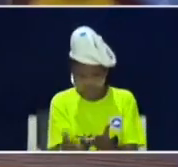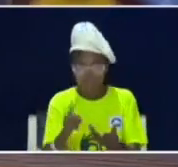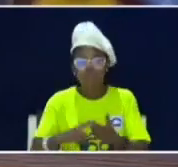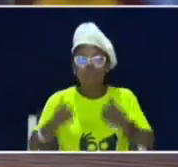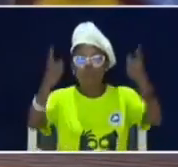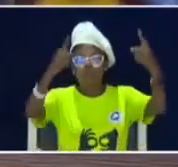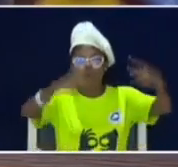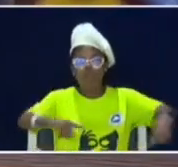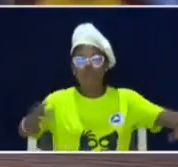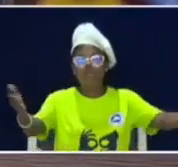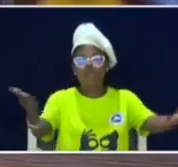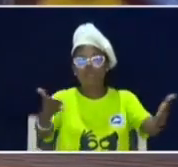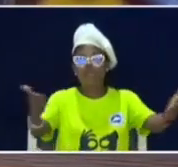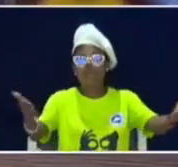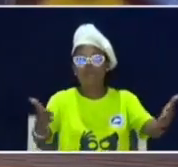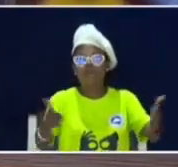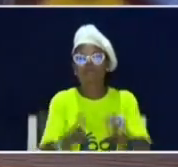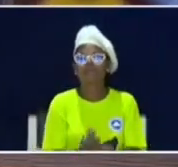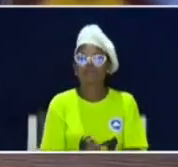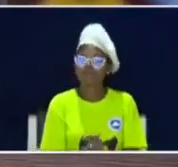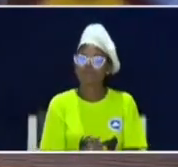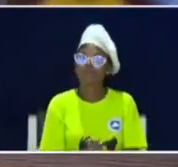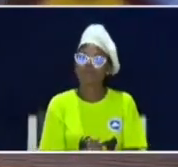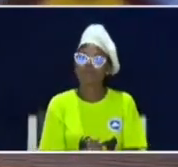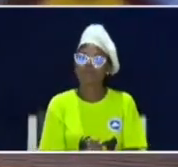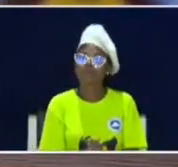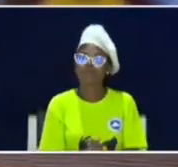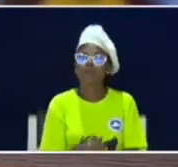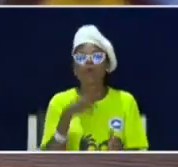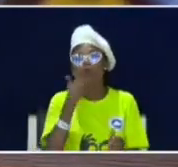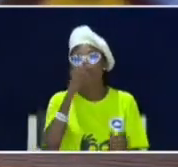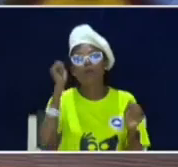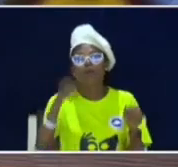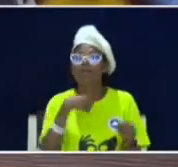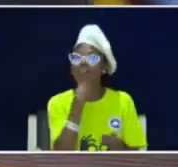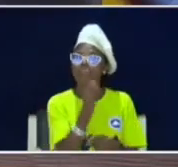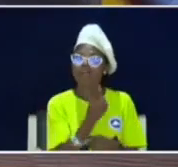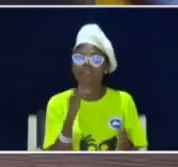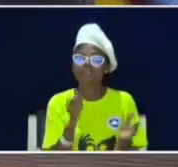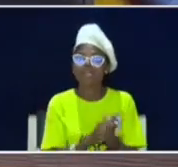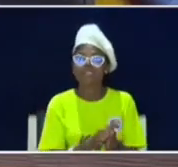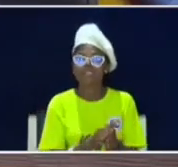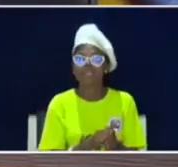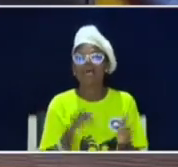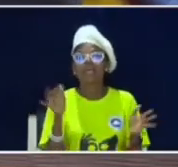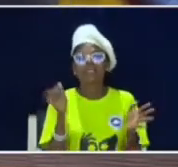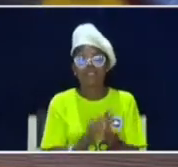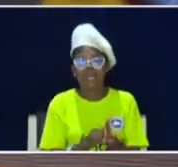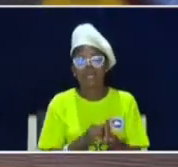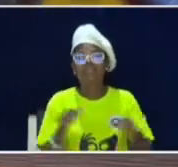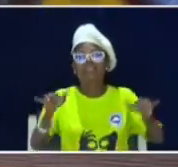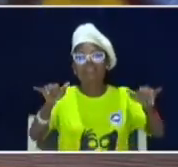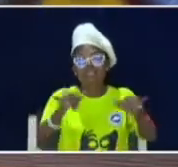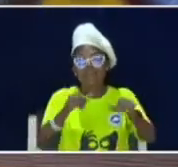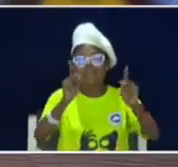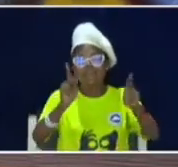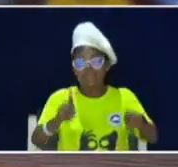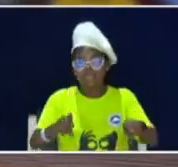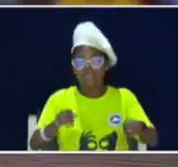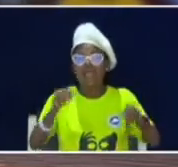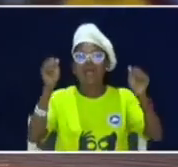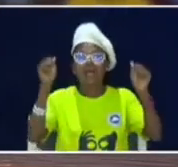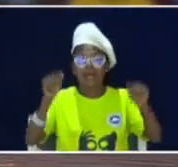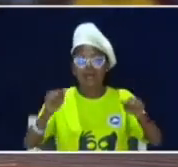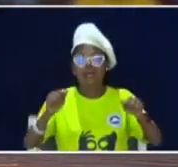Ibadan Expressway. Kai, who can tell that our same jungle will become a city